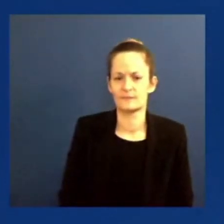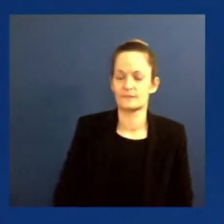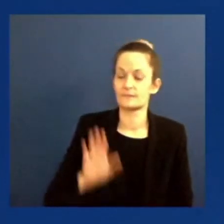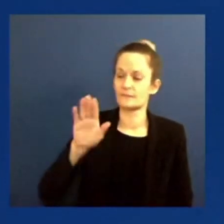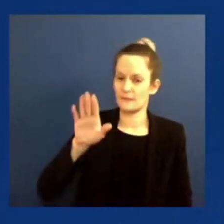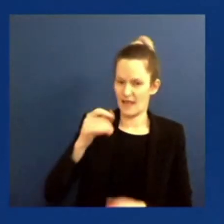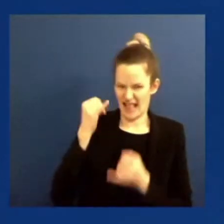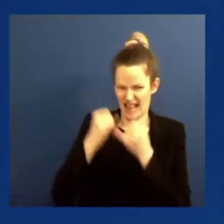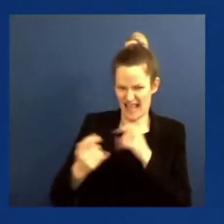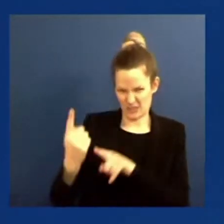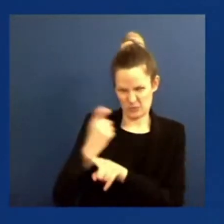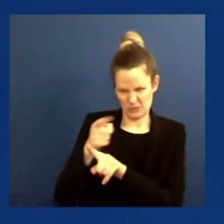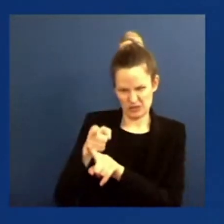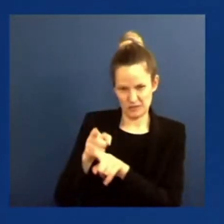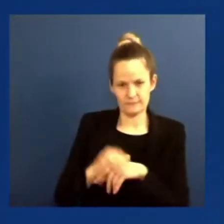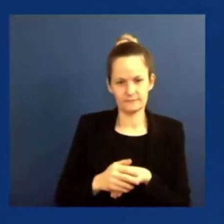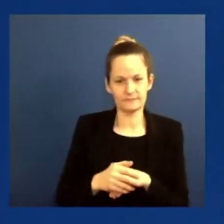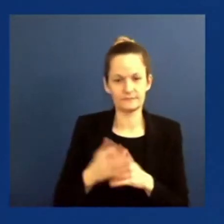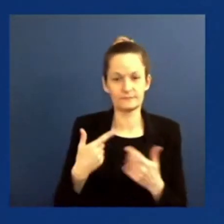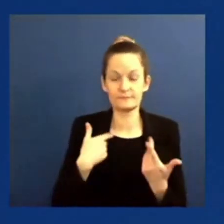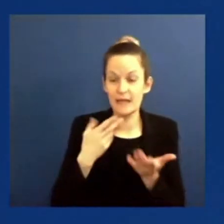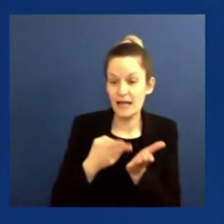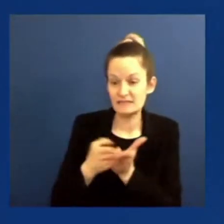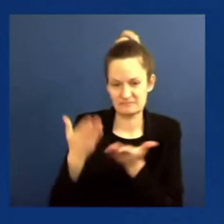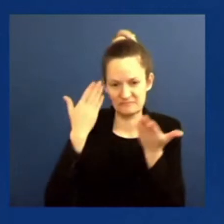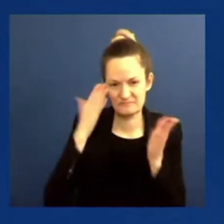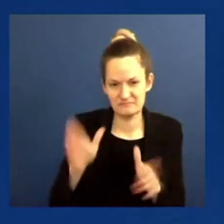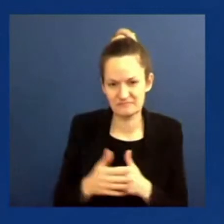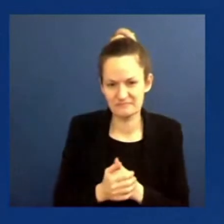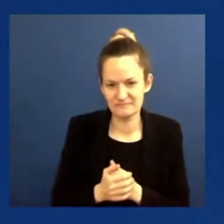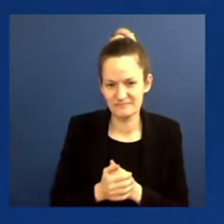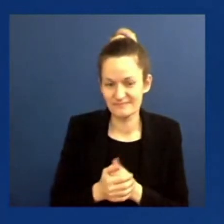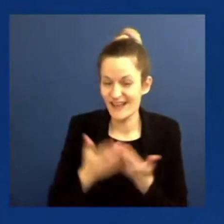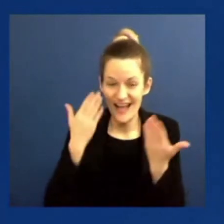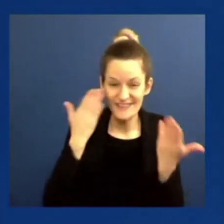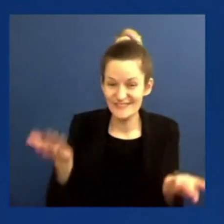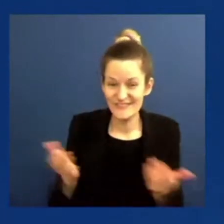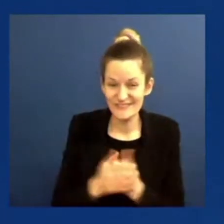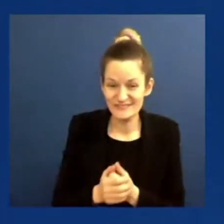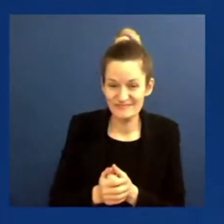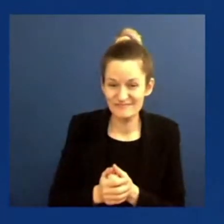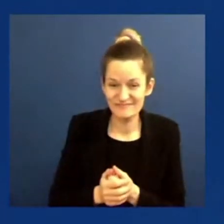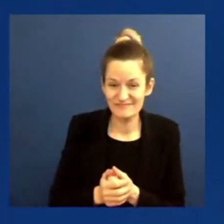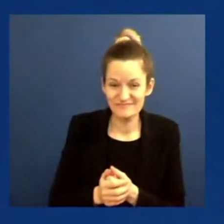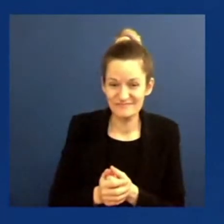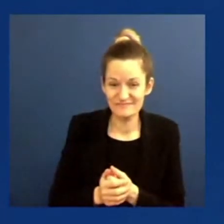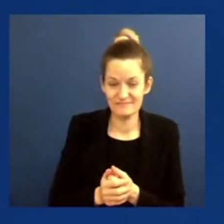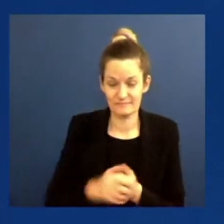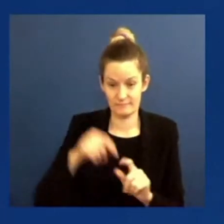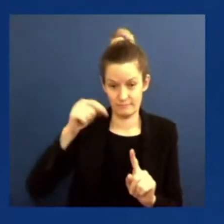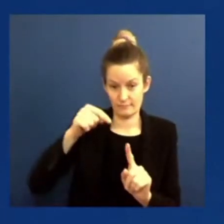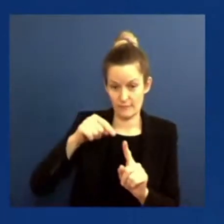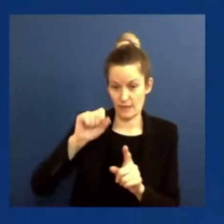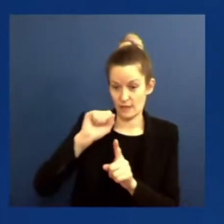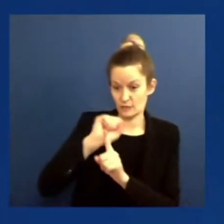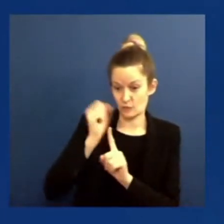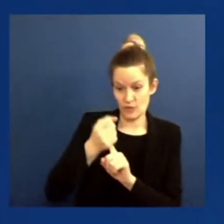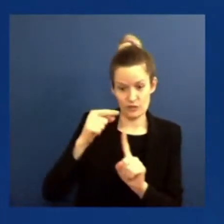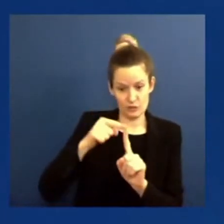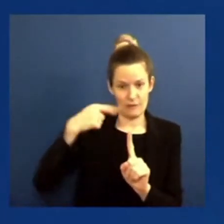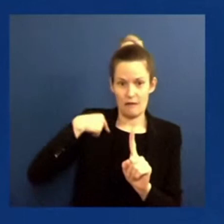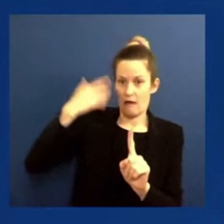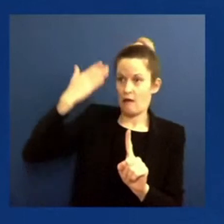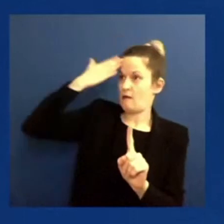we don't know. But what one does when you have a situation where you don't know, because we have also had